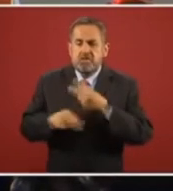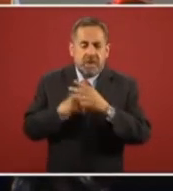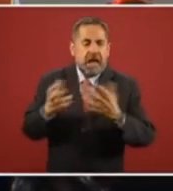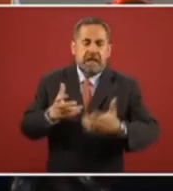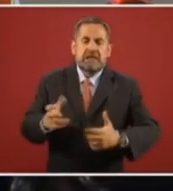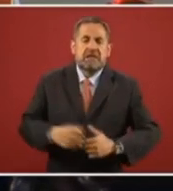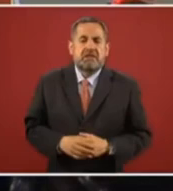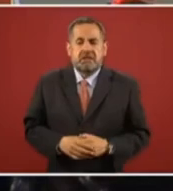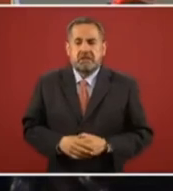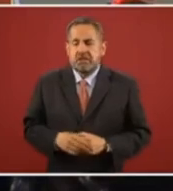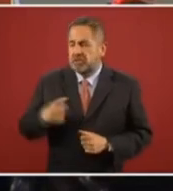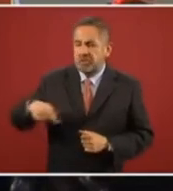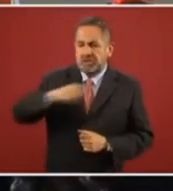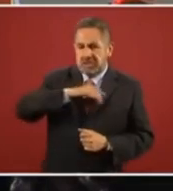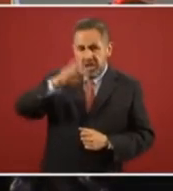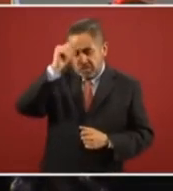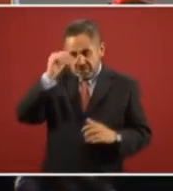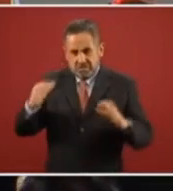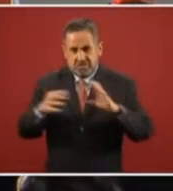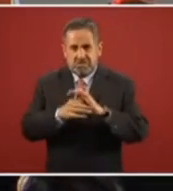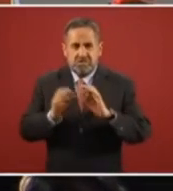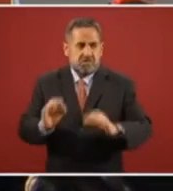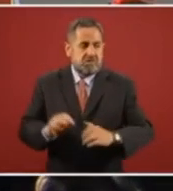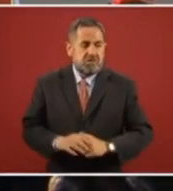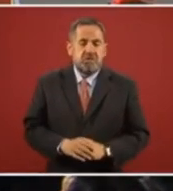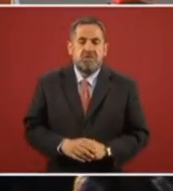be gained an agreement